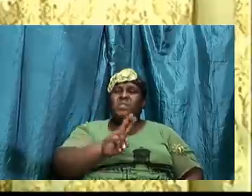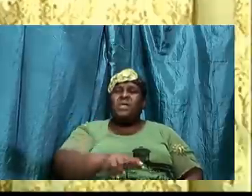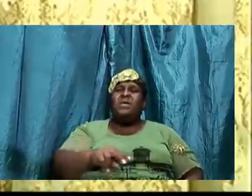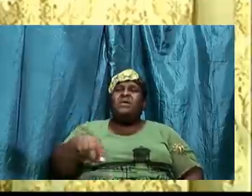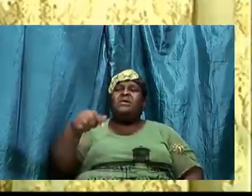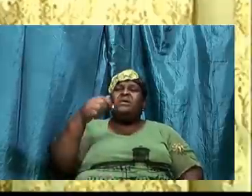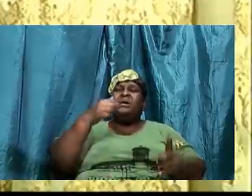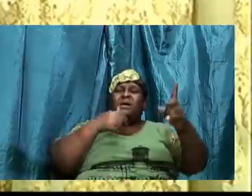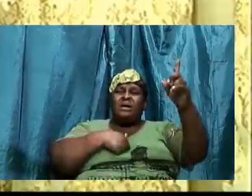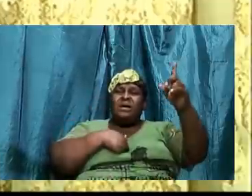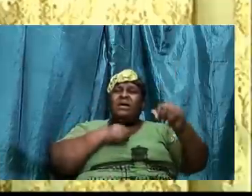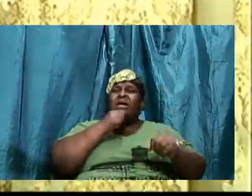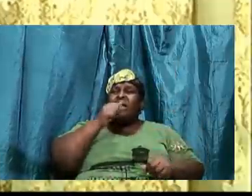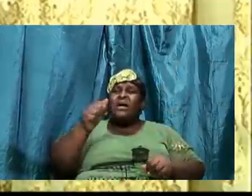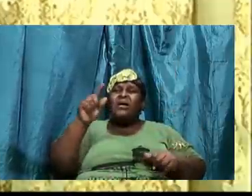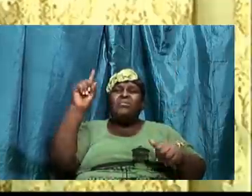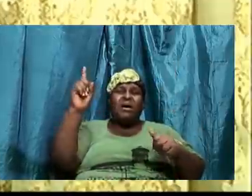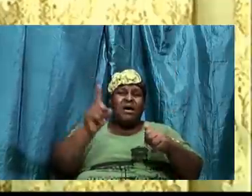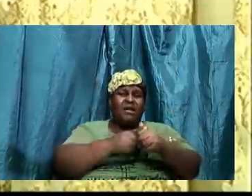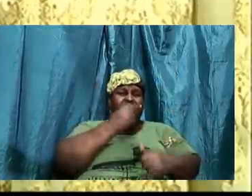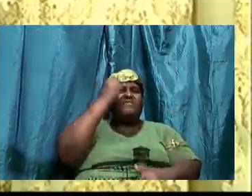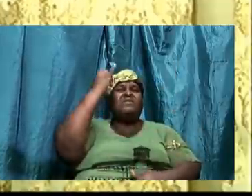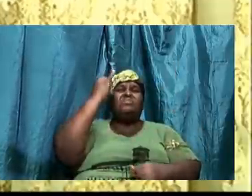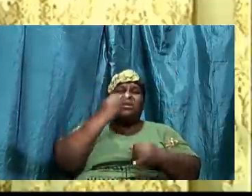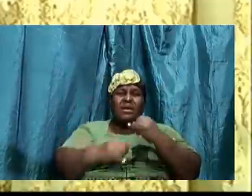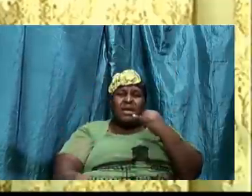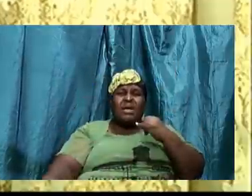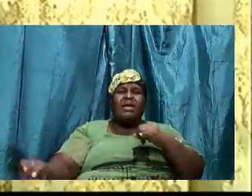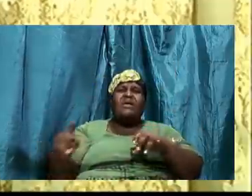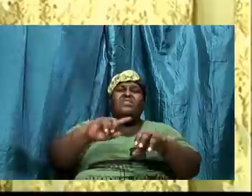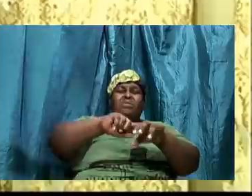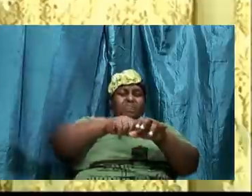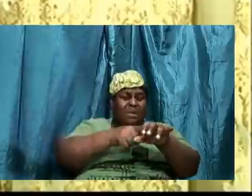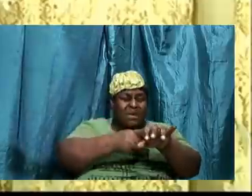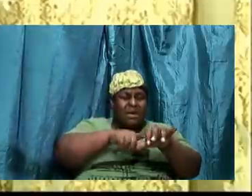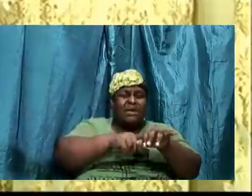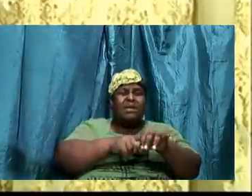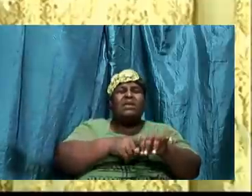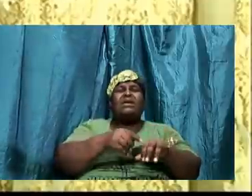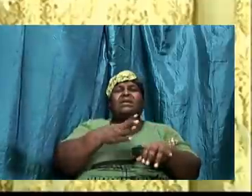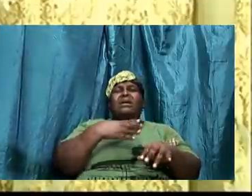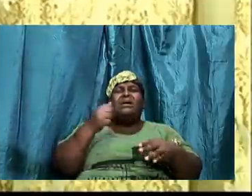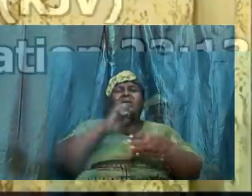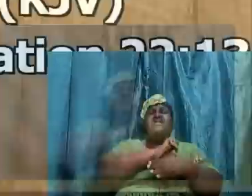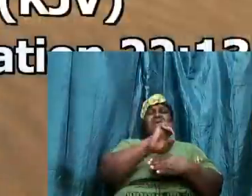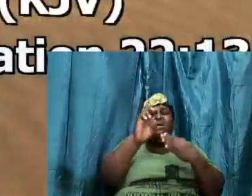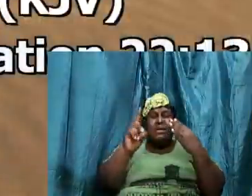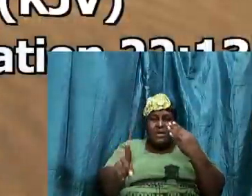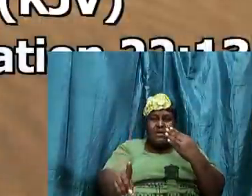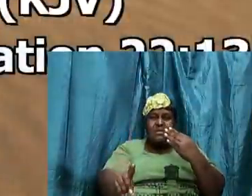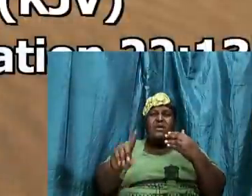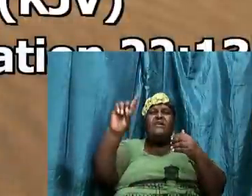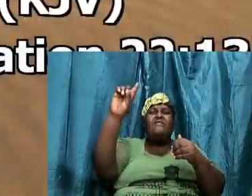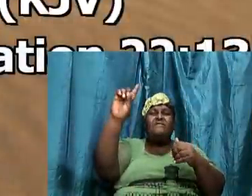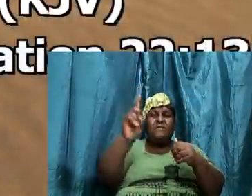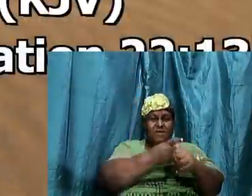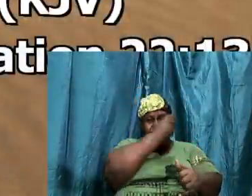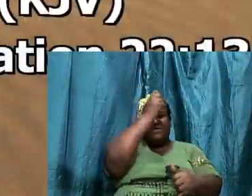I am Alpha and Omega, the beginning and the end, the